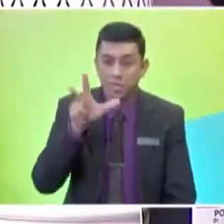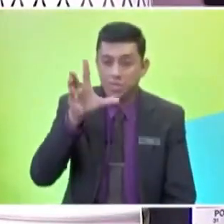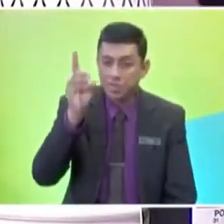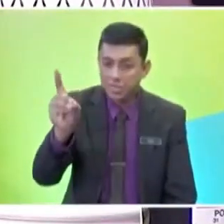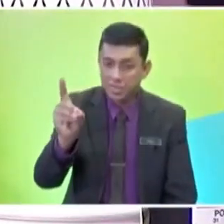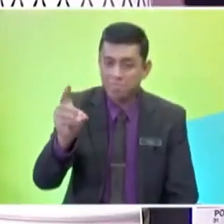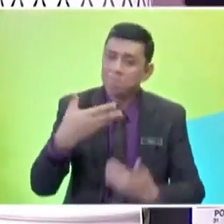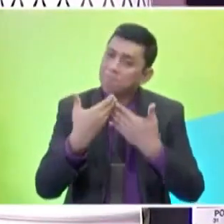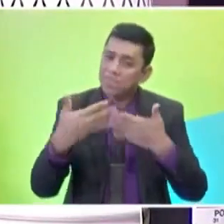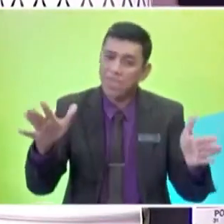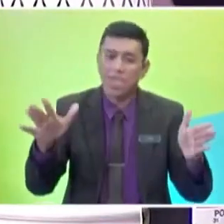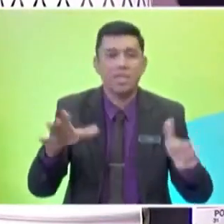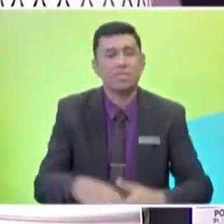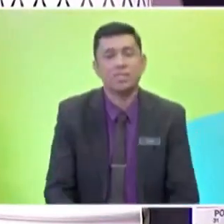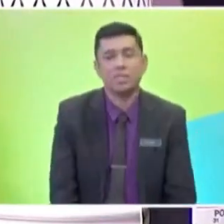is ready.